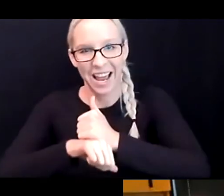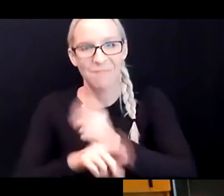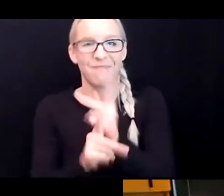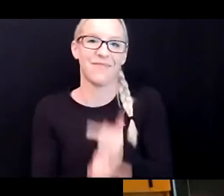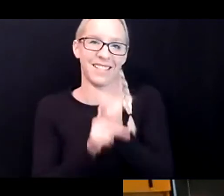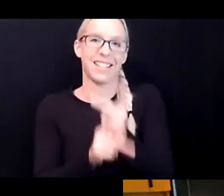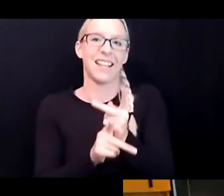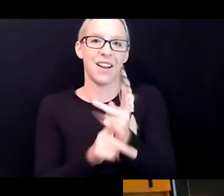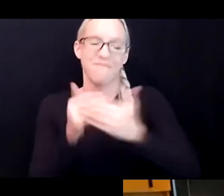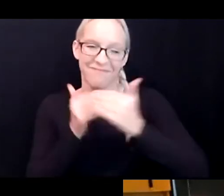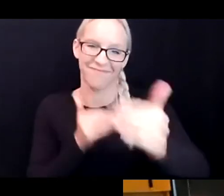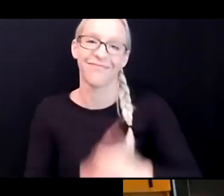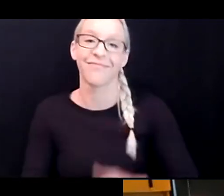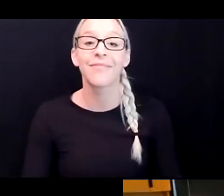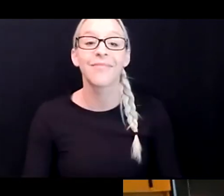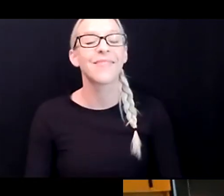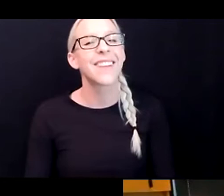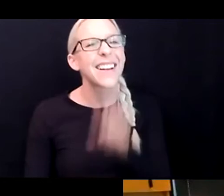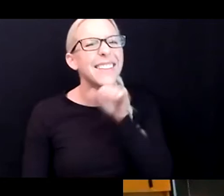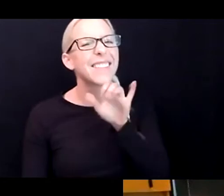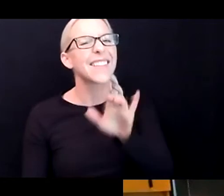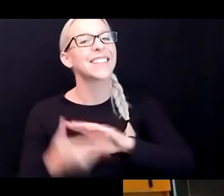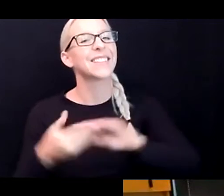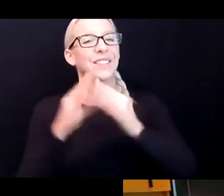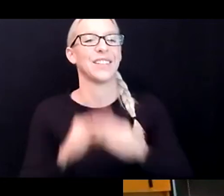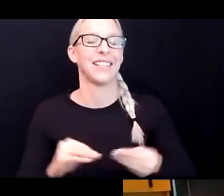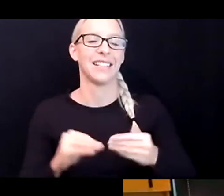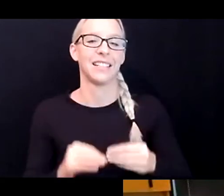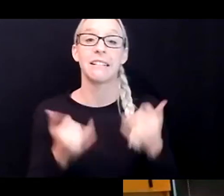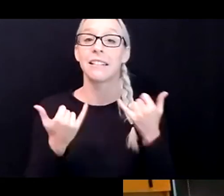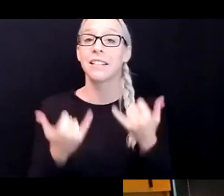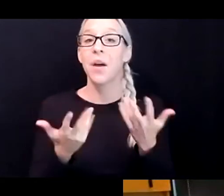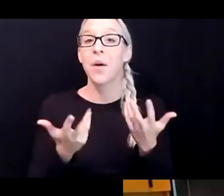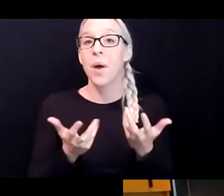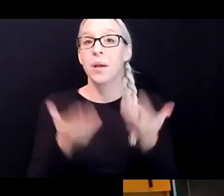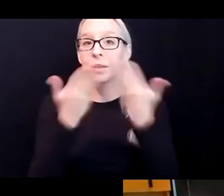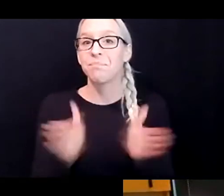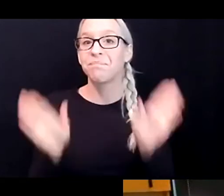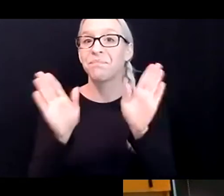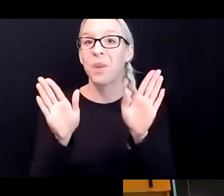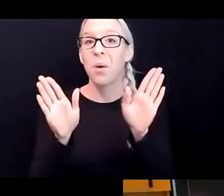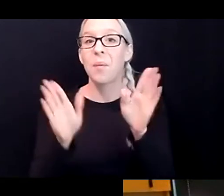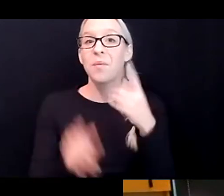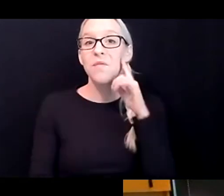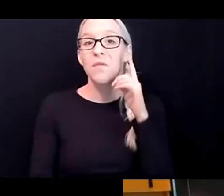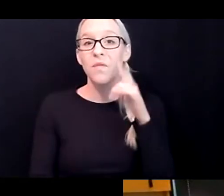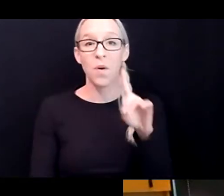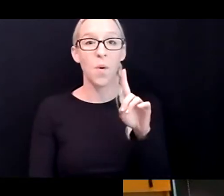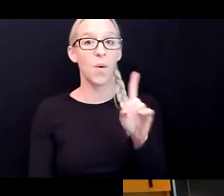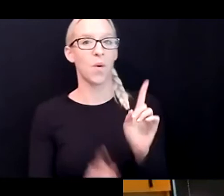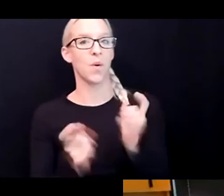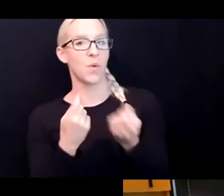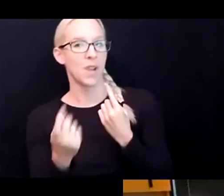that story, and I want to open it up to question and answers a little bit too. We're